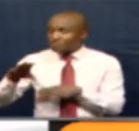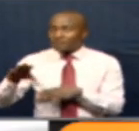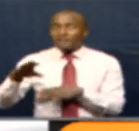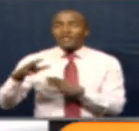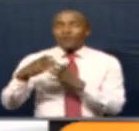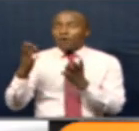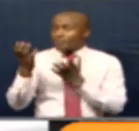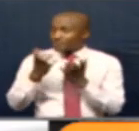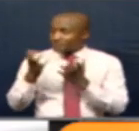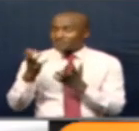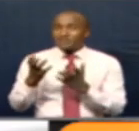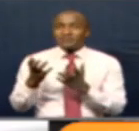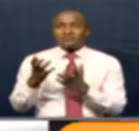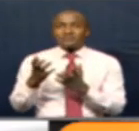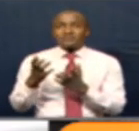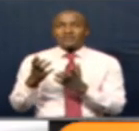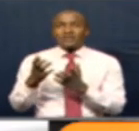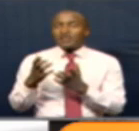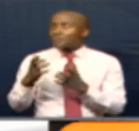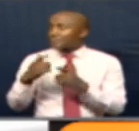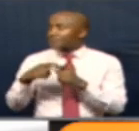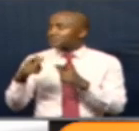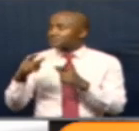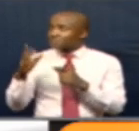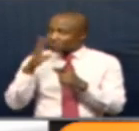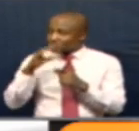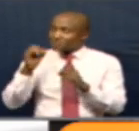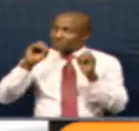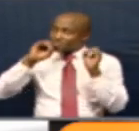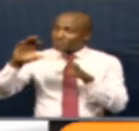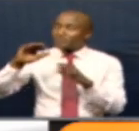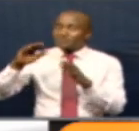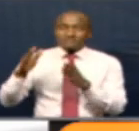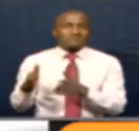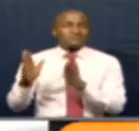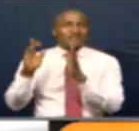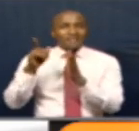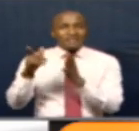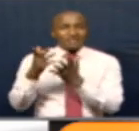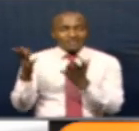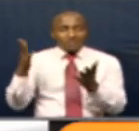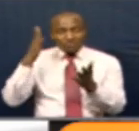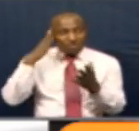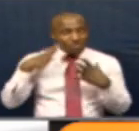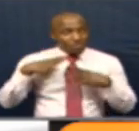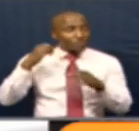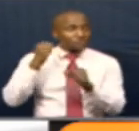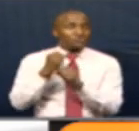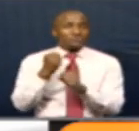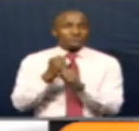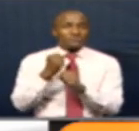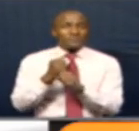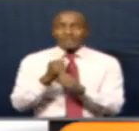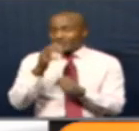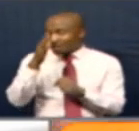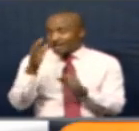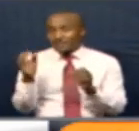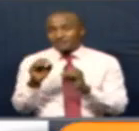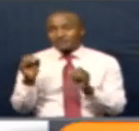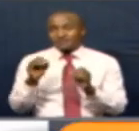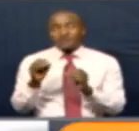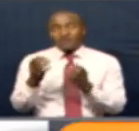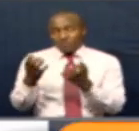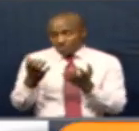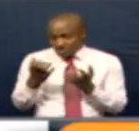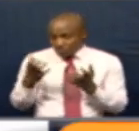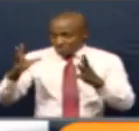and direct their effluence onto the street. You know, these are things we know people do. And it's not a lie. I mean, and we just need